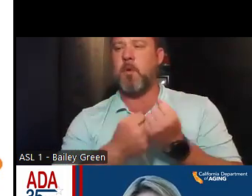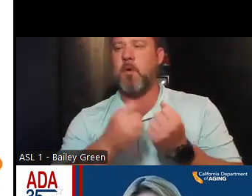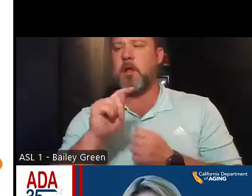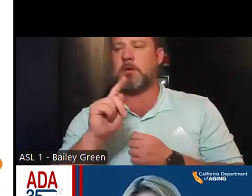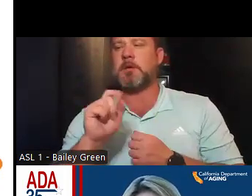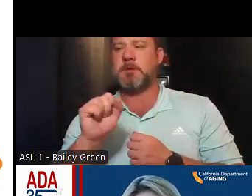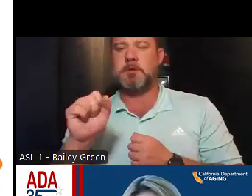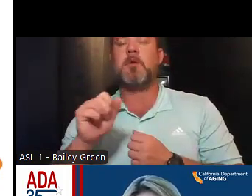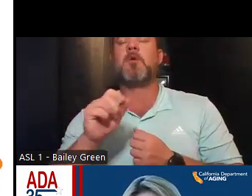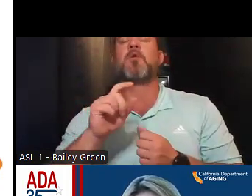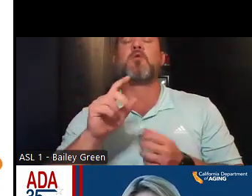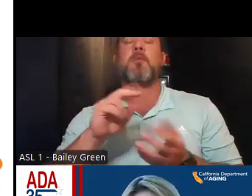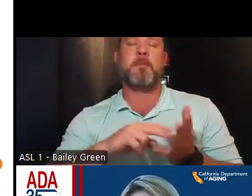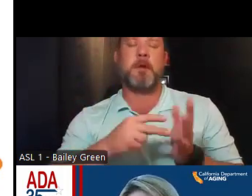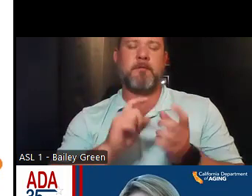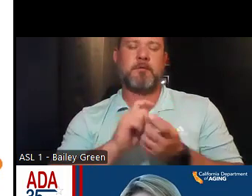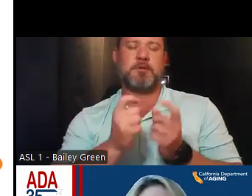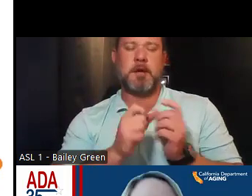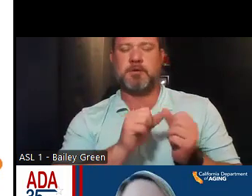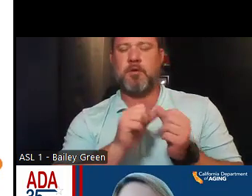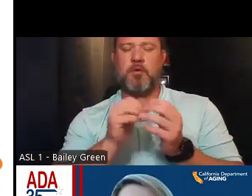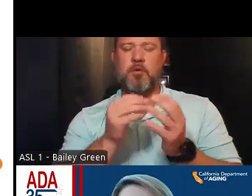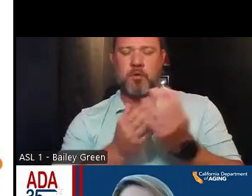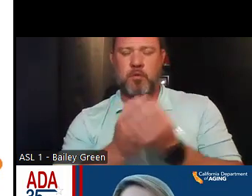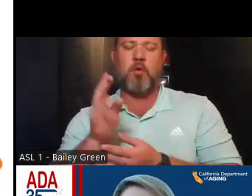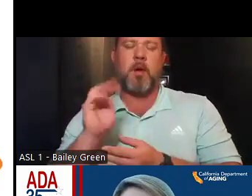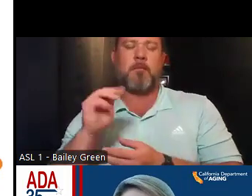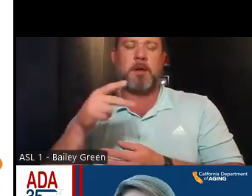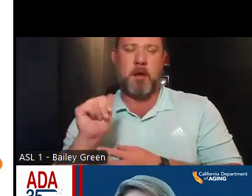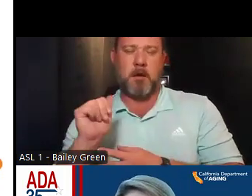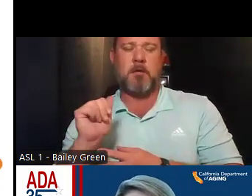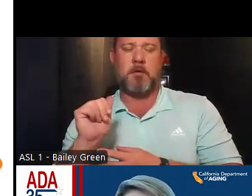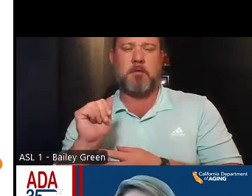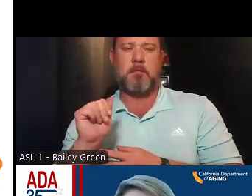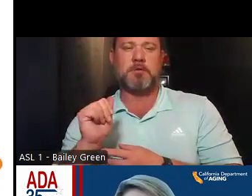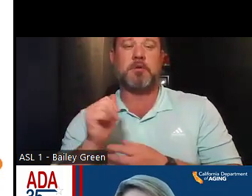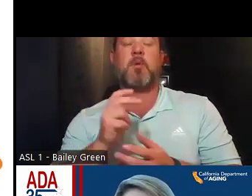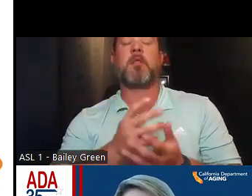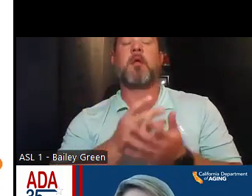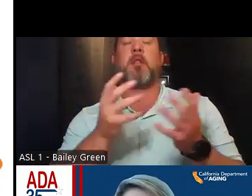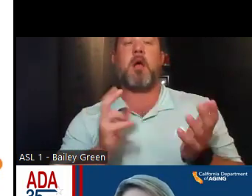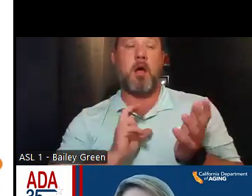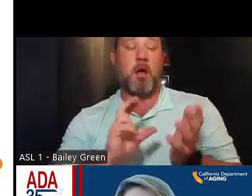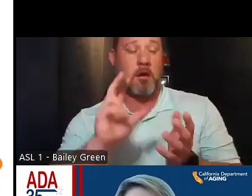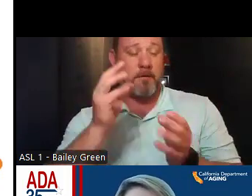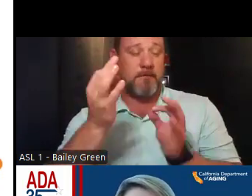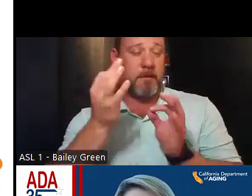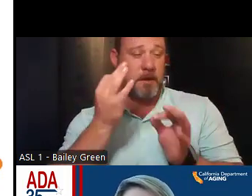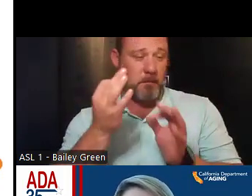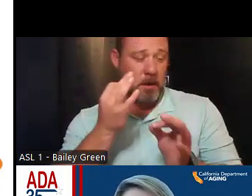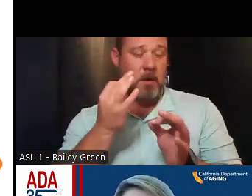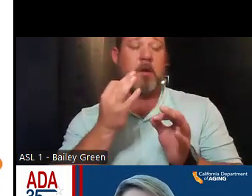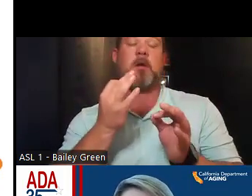make meaningful change through the Master Plan for Aging. So, with a lot of stakeholder input and considerations, with the way that